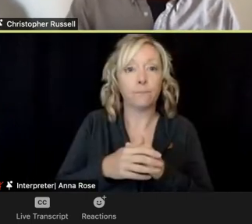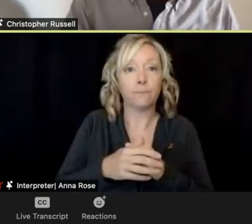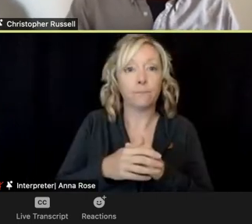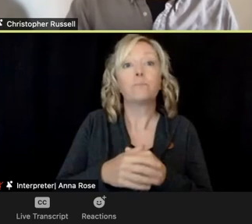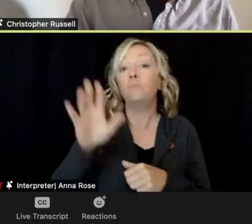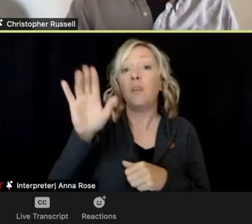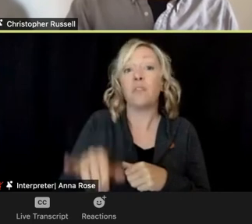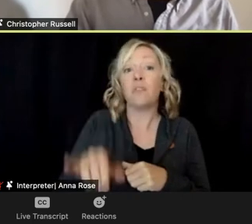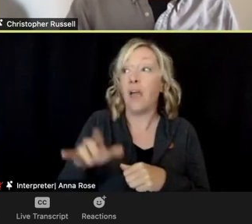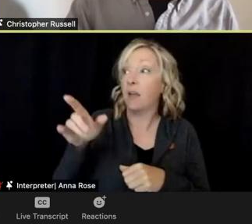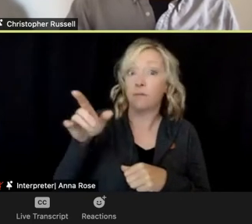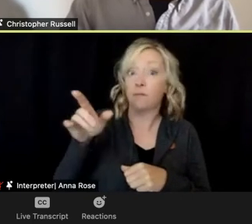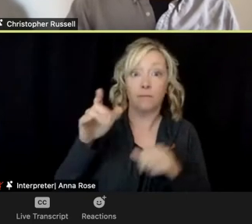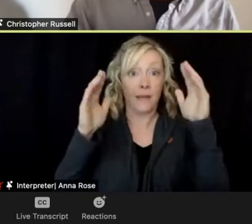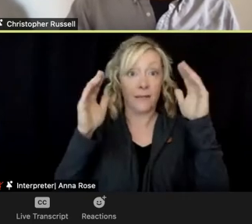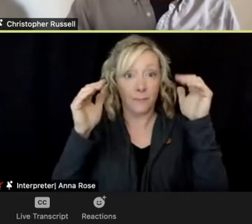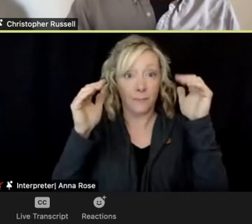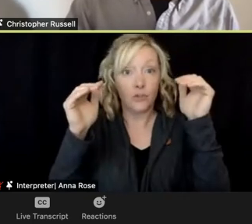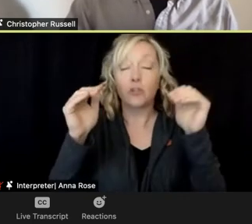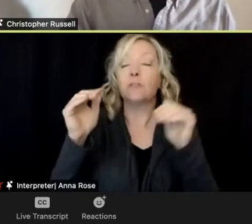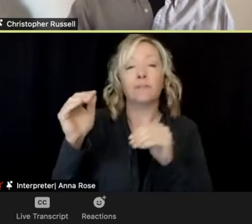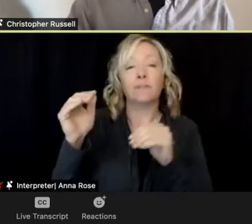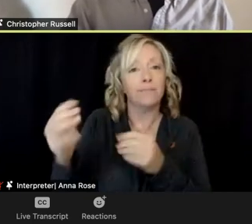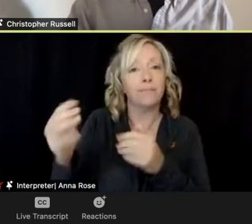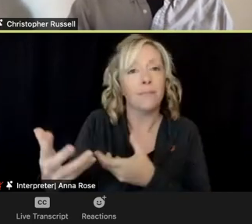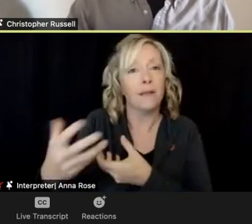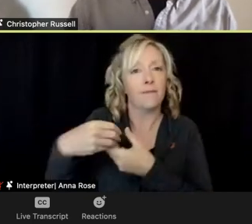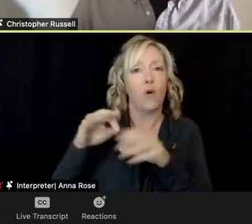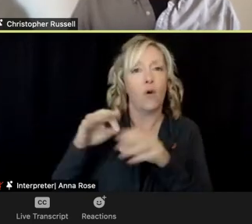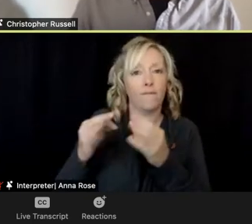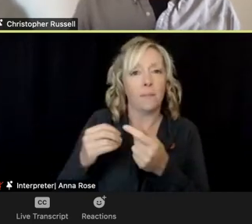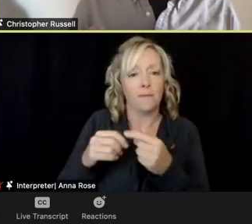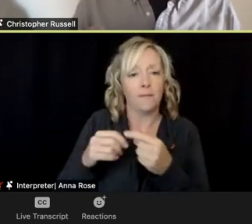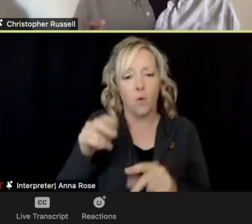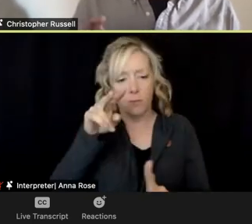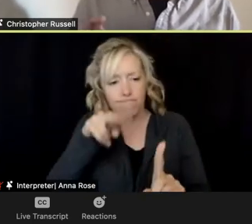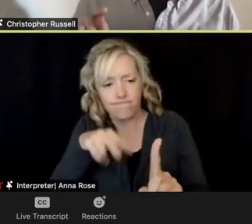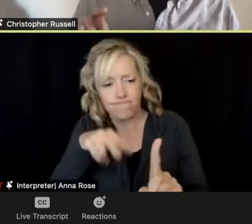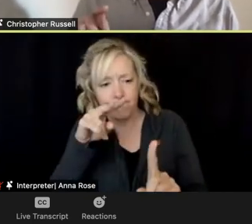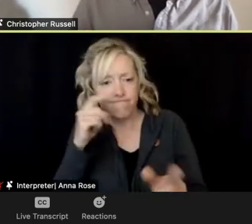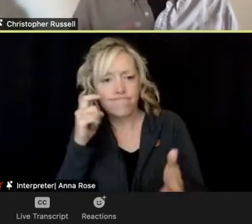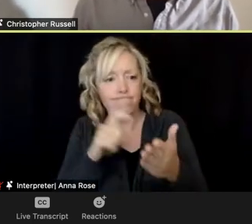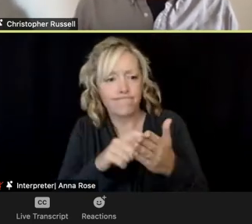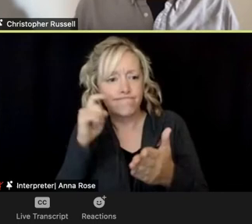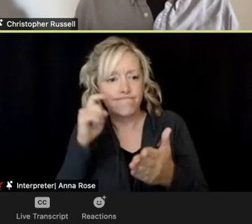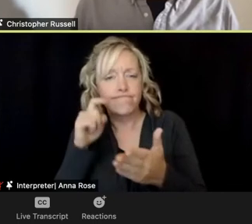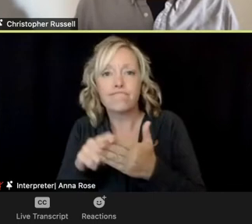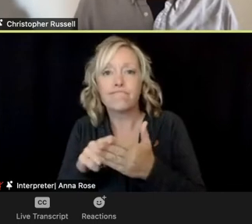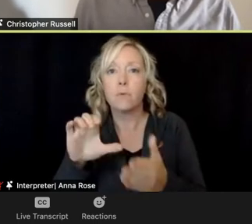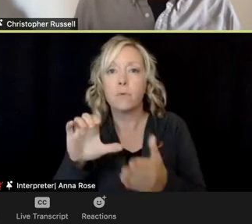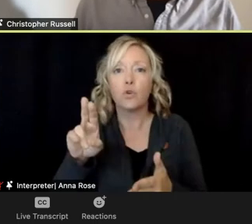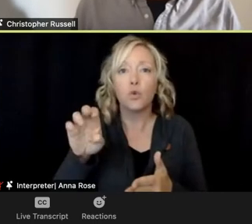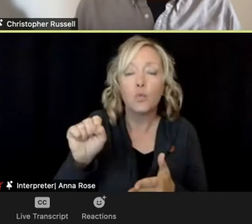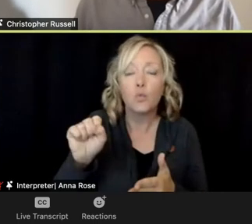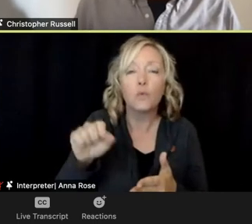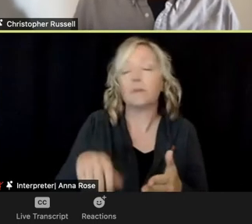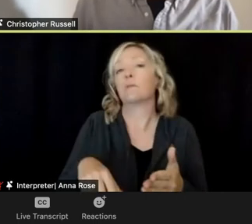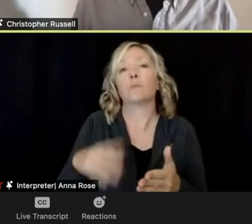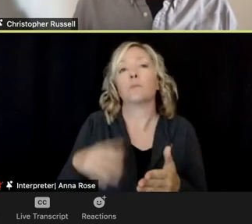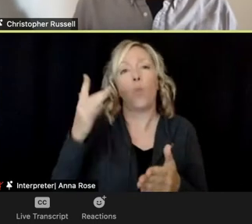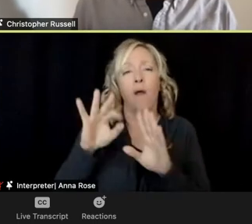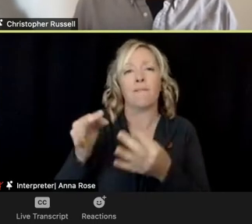identifying anticipatory cues and behaviors, because the family knows what those cues